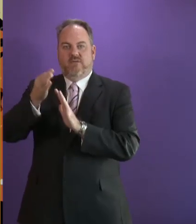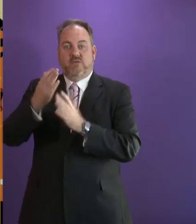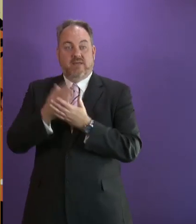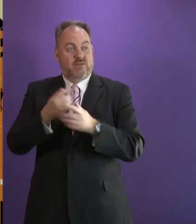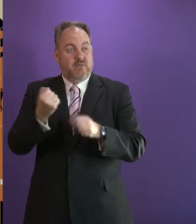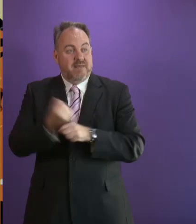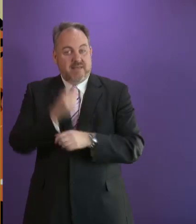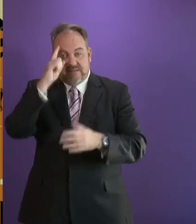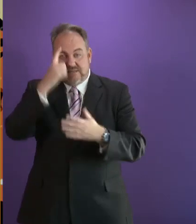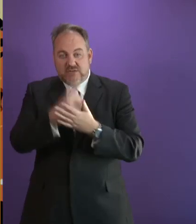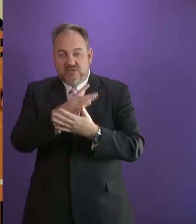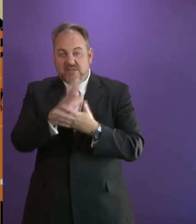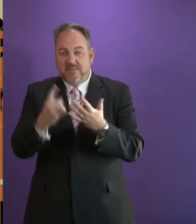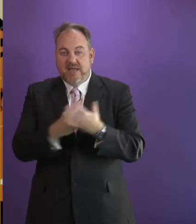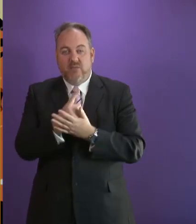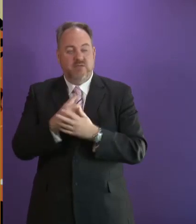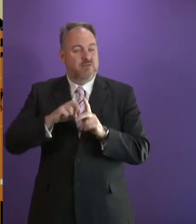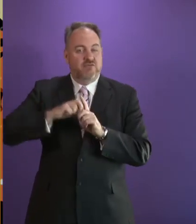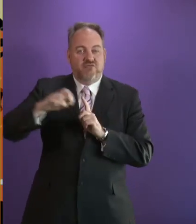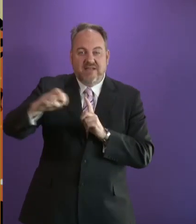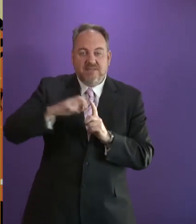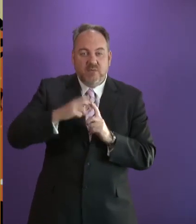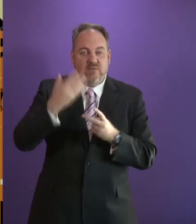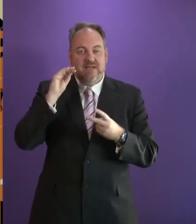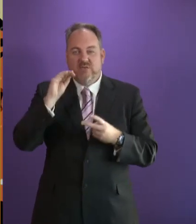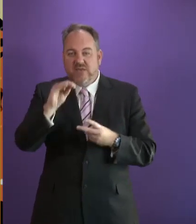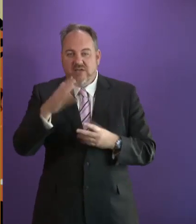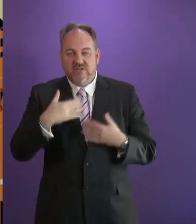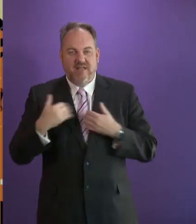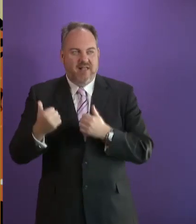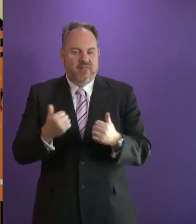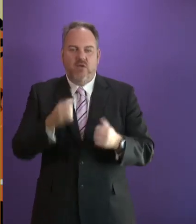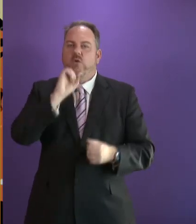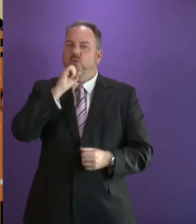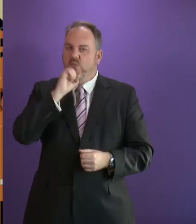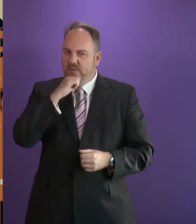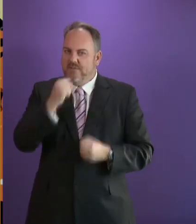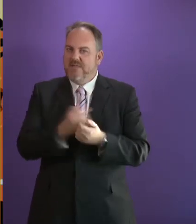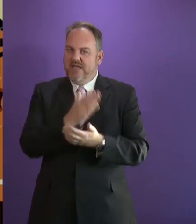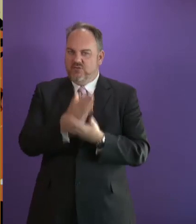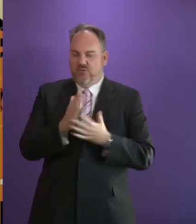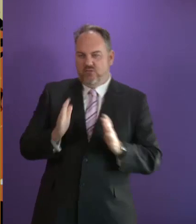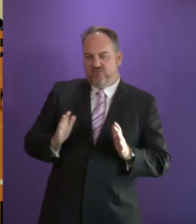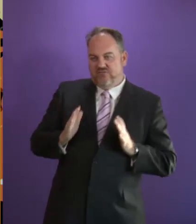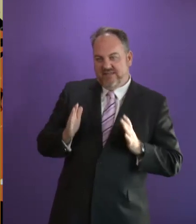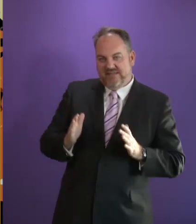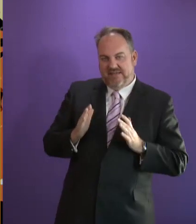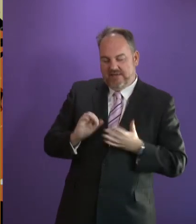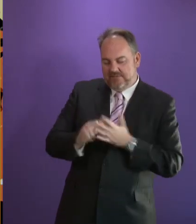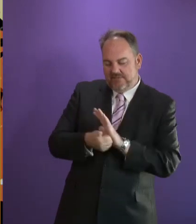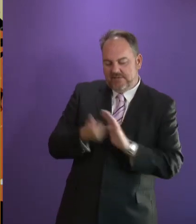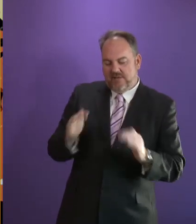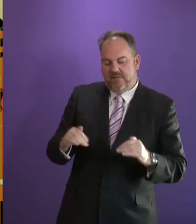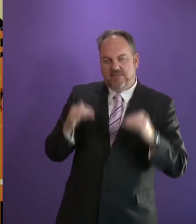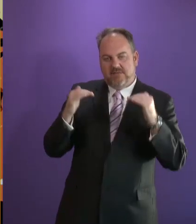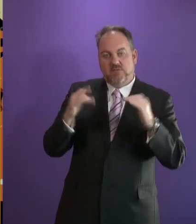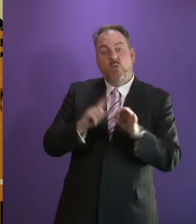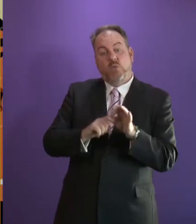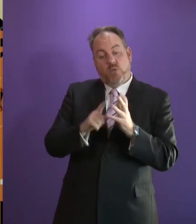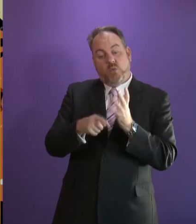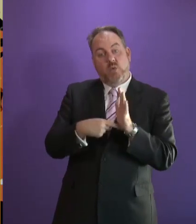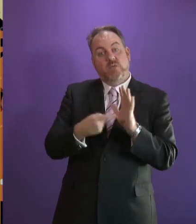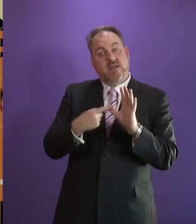healthcare, justice, environment, transport, education, yeah, you're going to up your game. So if quotas are helping that, bring them on.